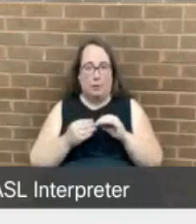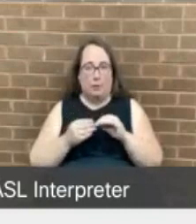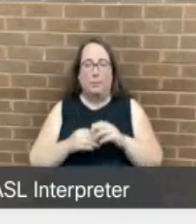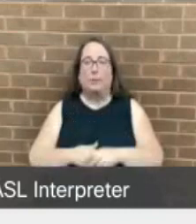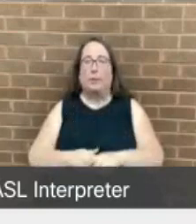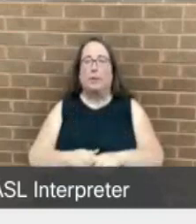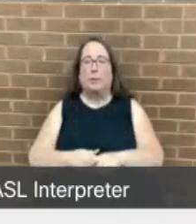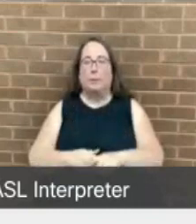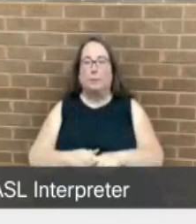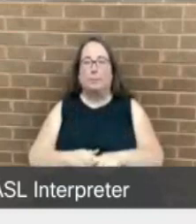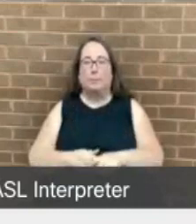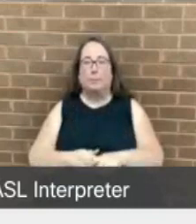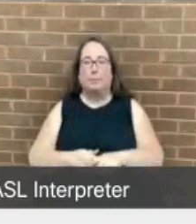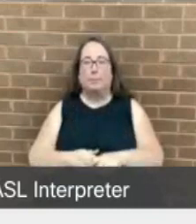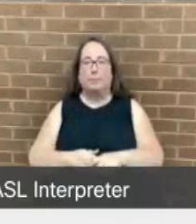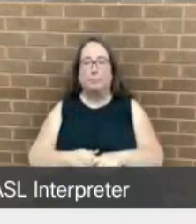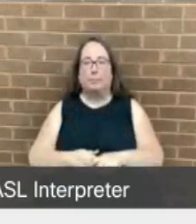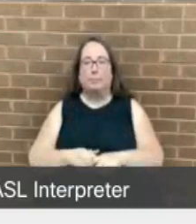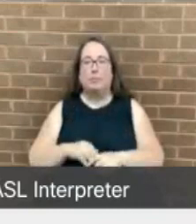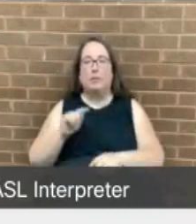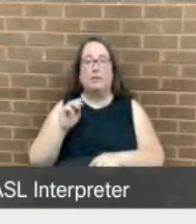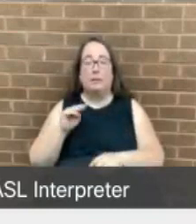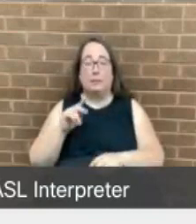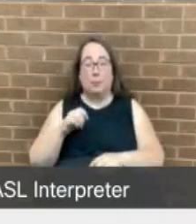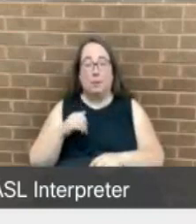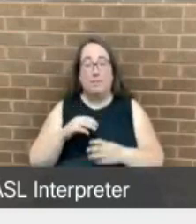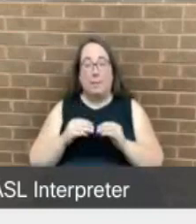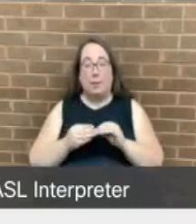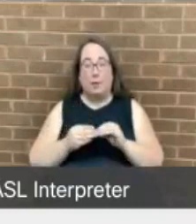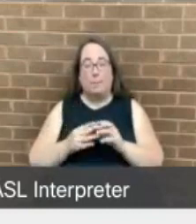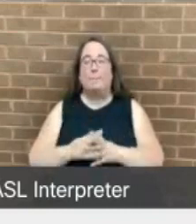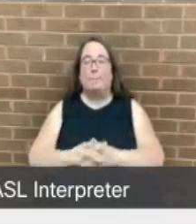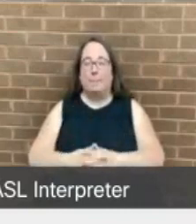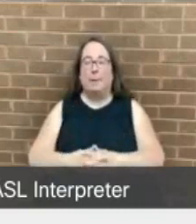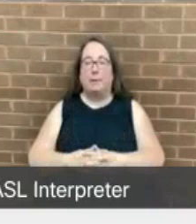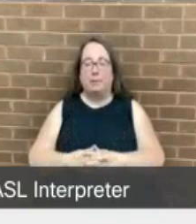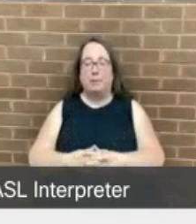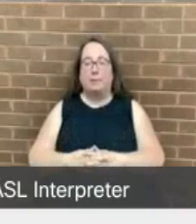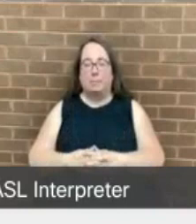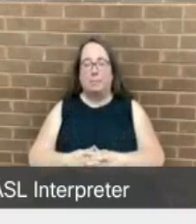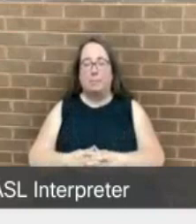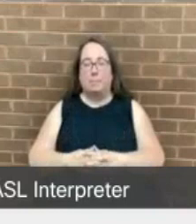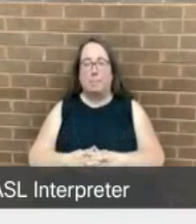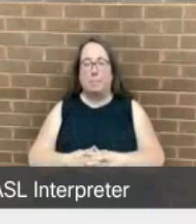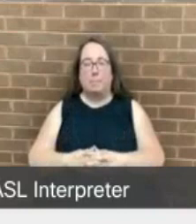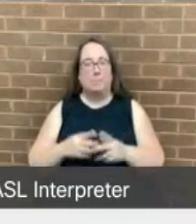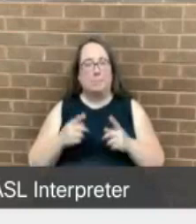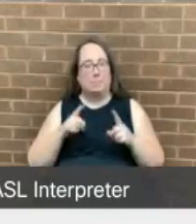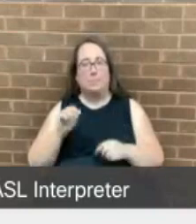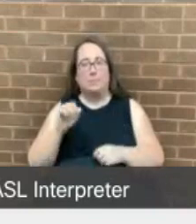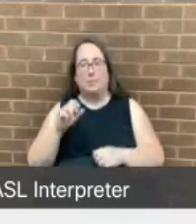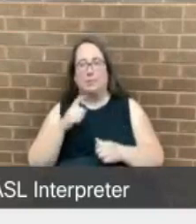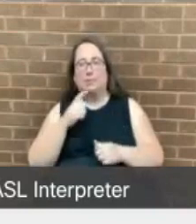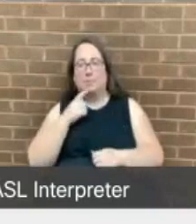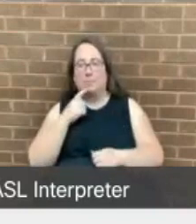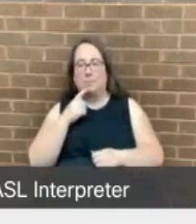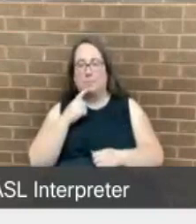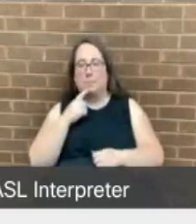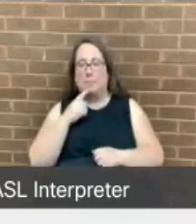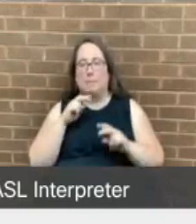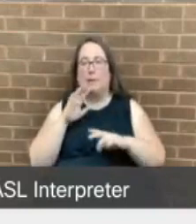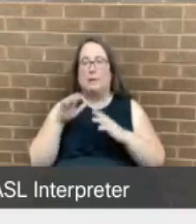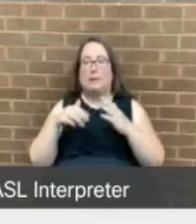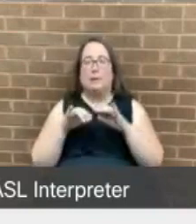lot, but I do you have that handy, Tim? Yeah, so just to echo what the secretary said, we're looking at that entire